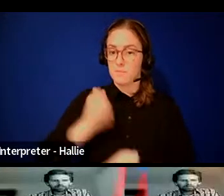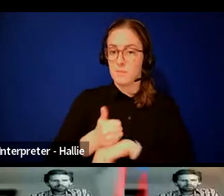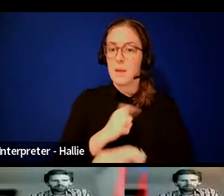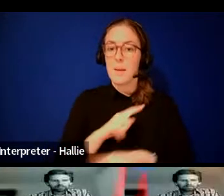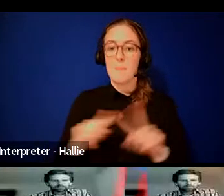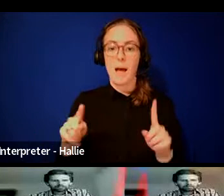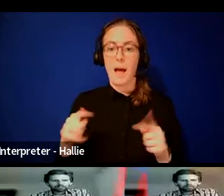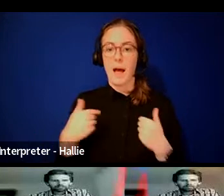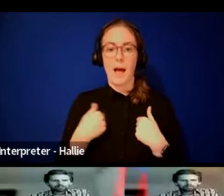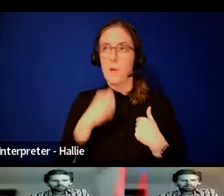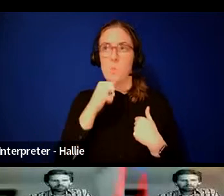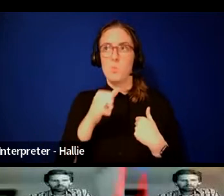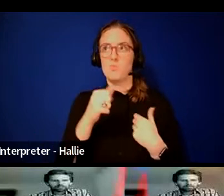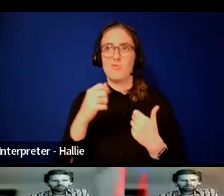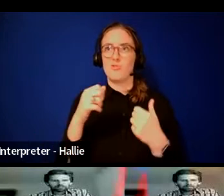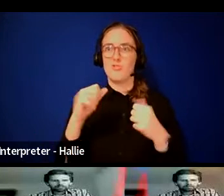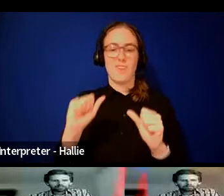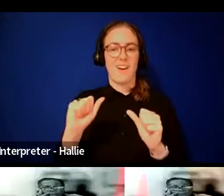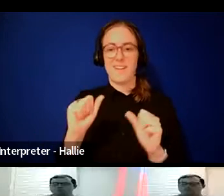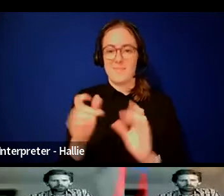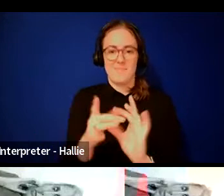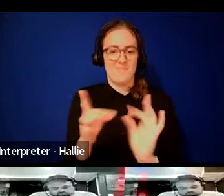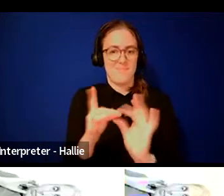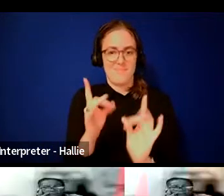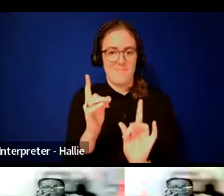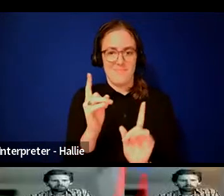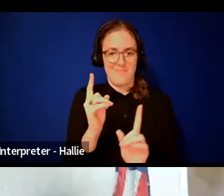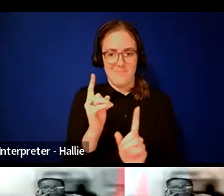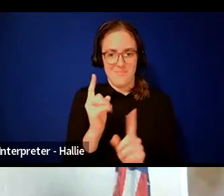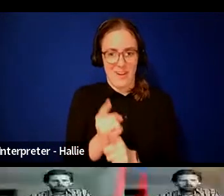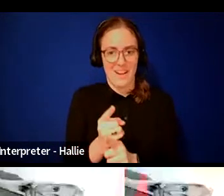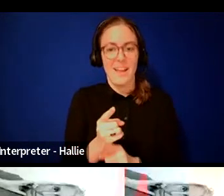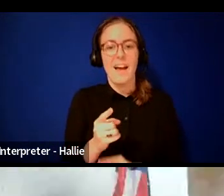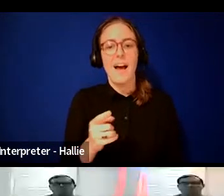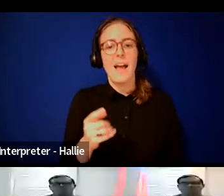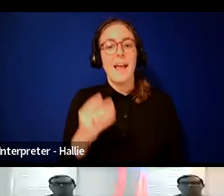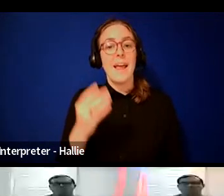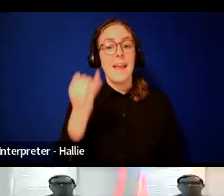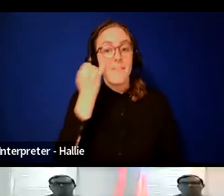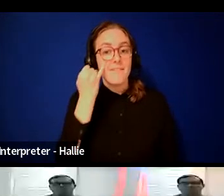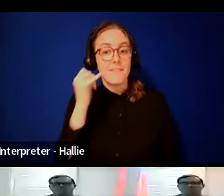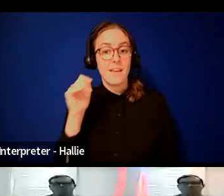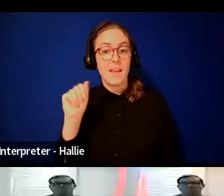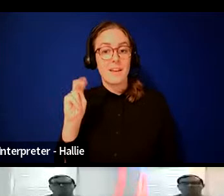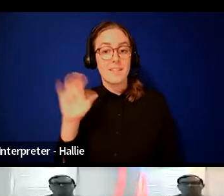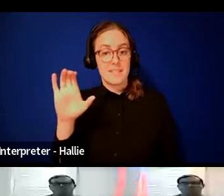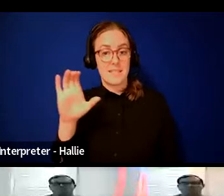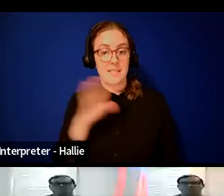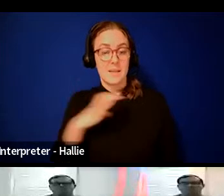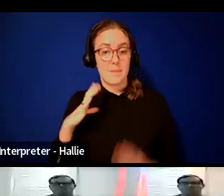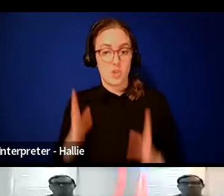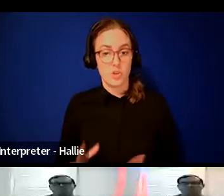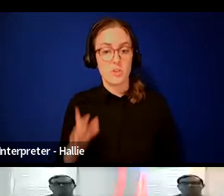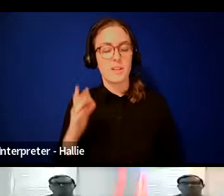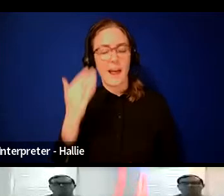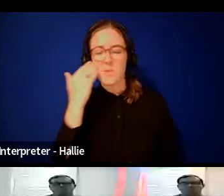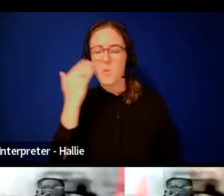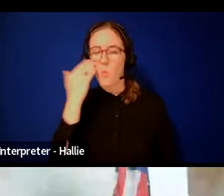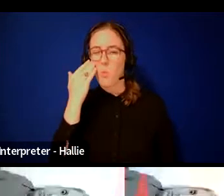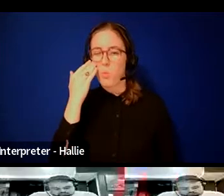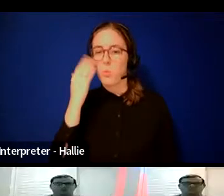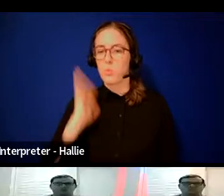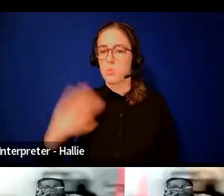won't try to say, obviously, if the ANC commissioners, because you all, I know at one